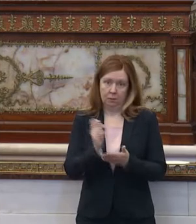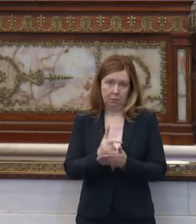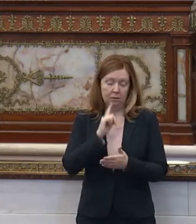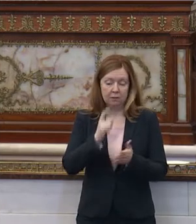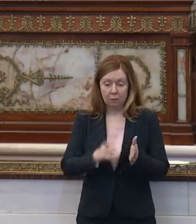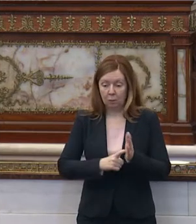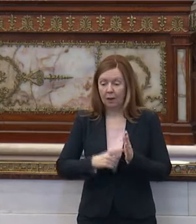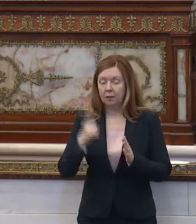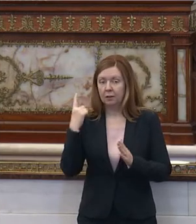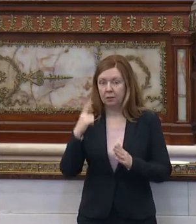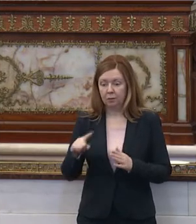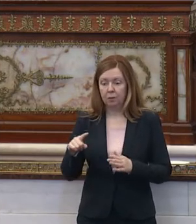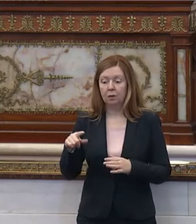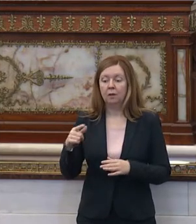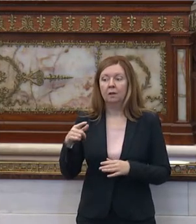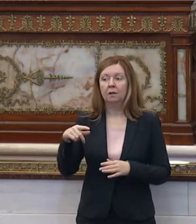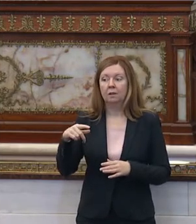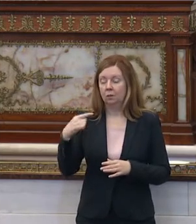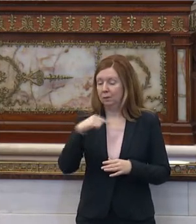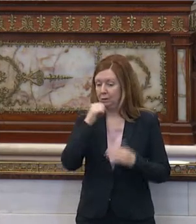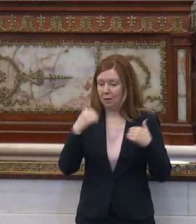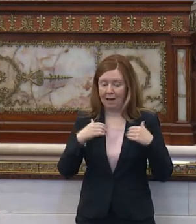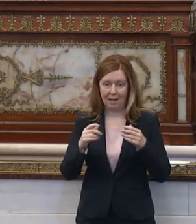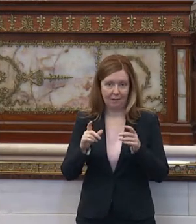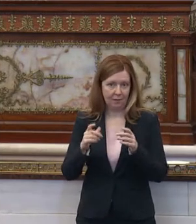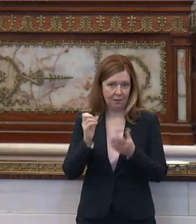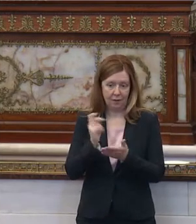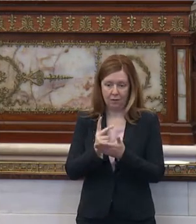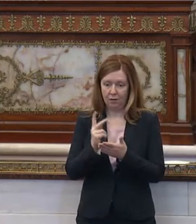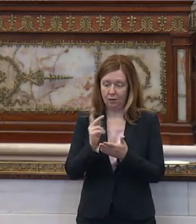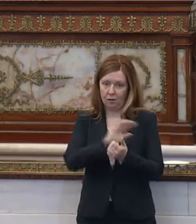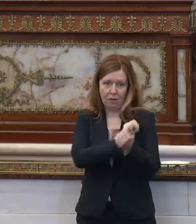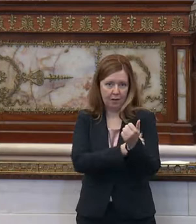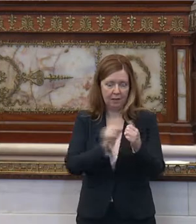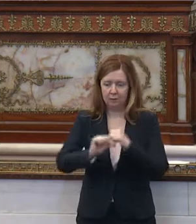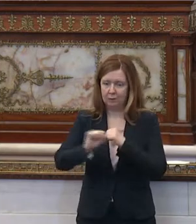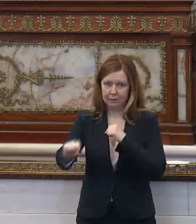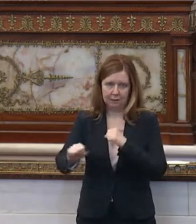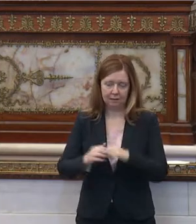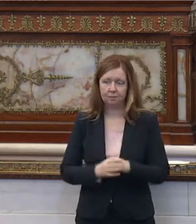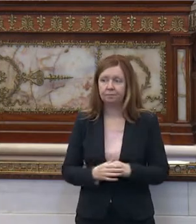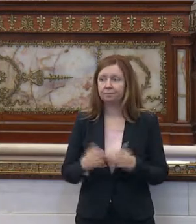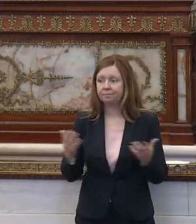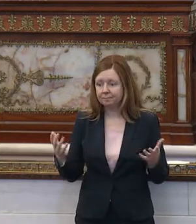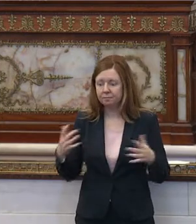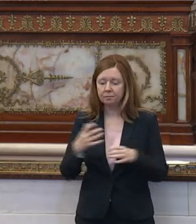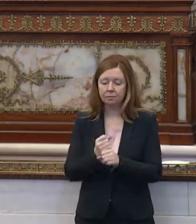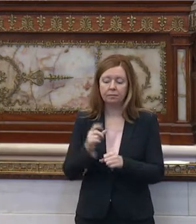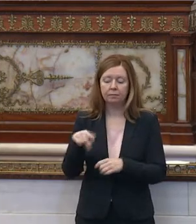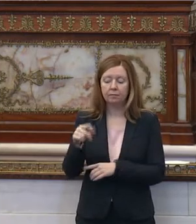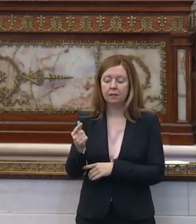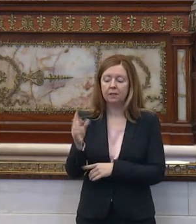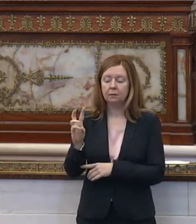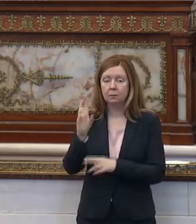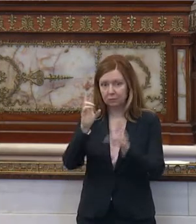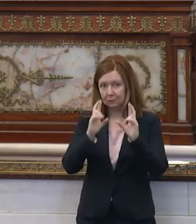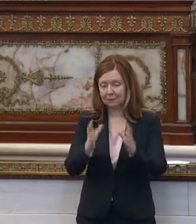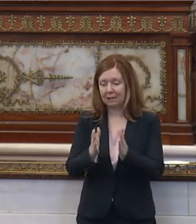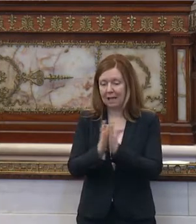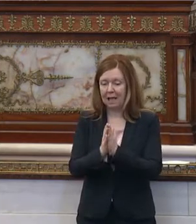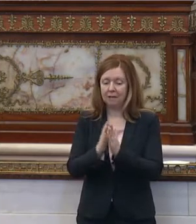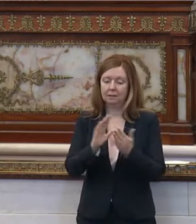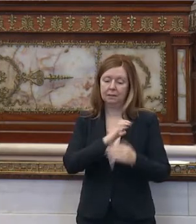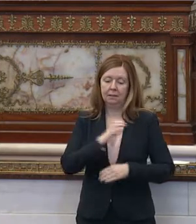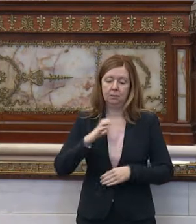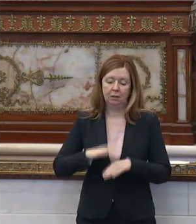the Gas Commission have the authority to extend project lifespans. So in summary, PGW respectfully asks the